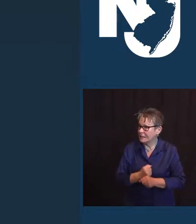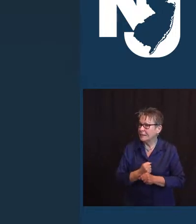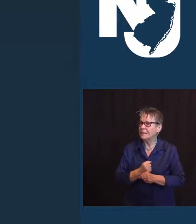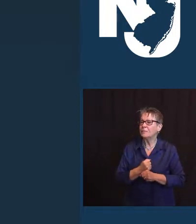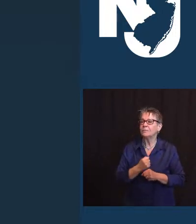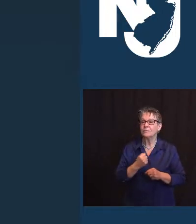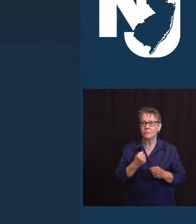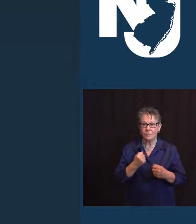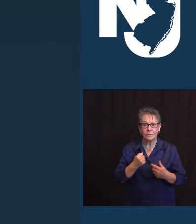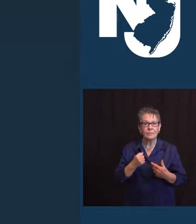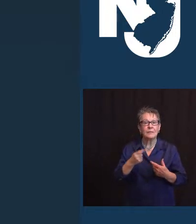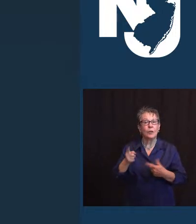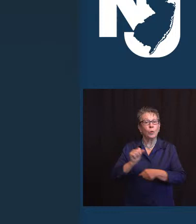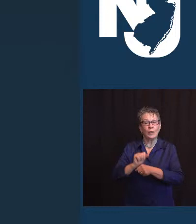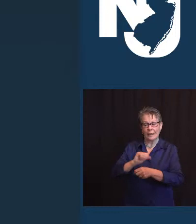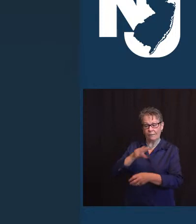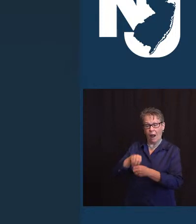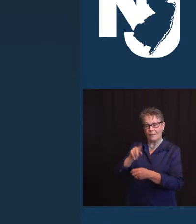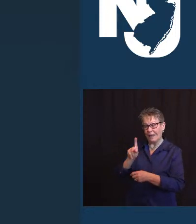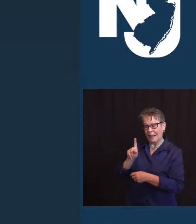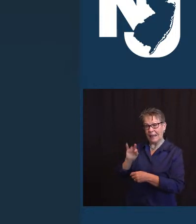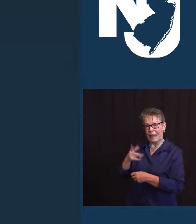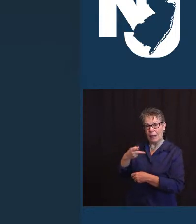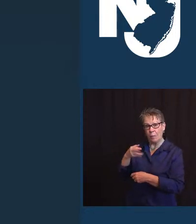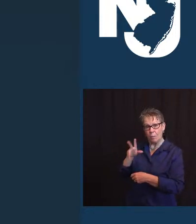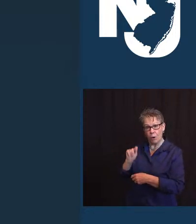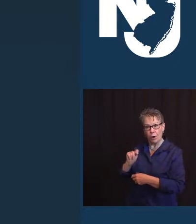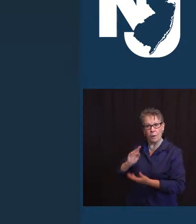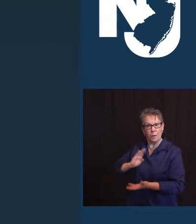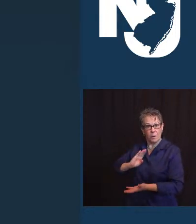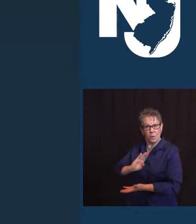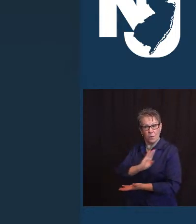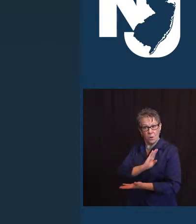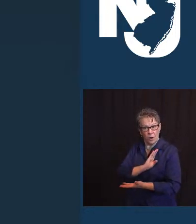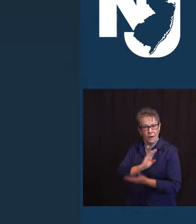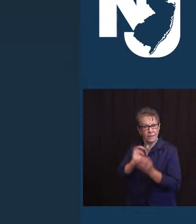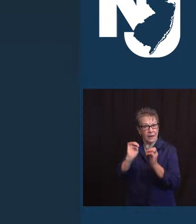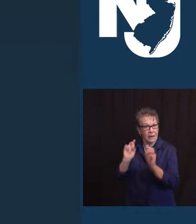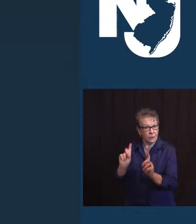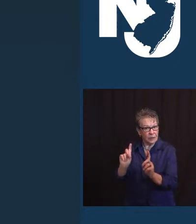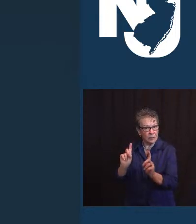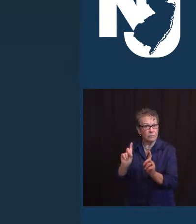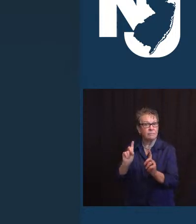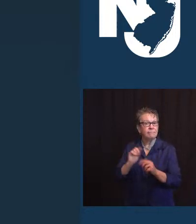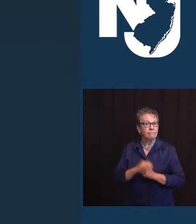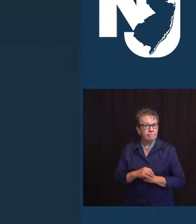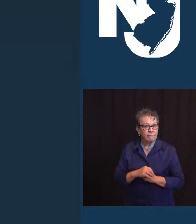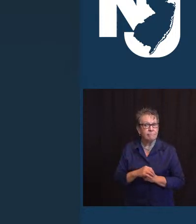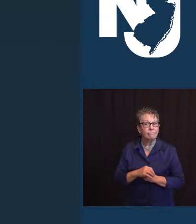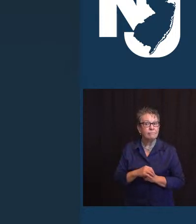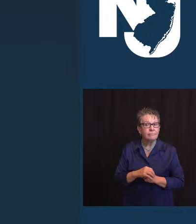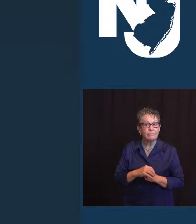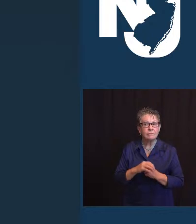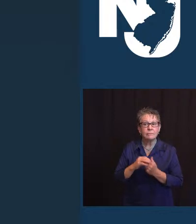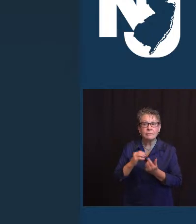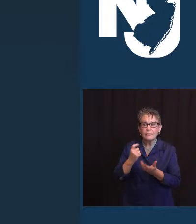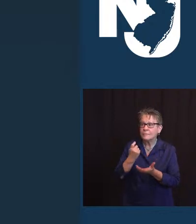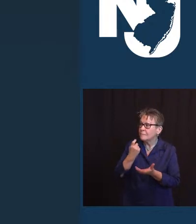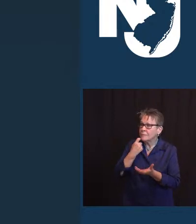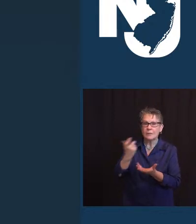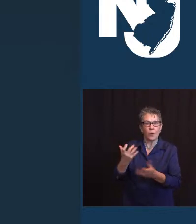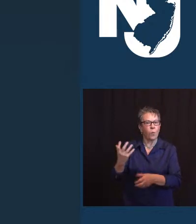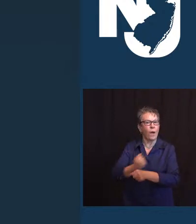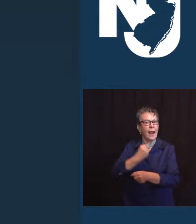Keyport Board of Education, serving stints as both president and vice president. In fact, she was reelected just this past November and